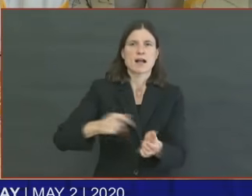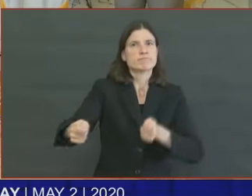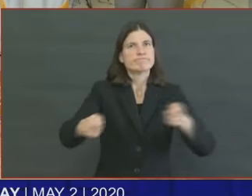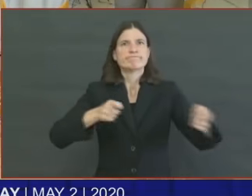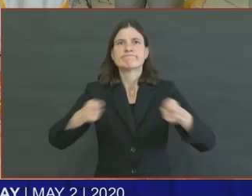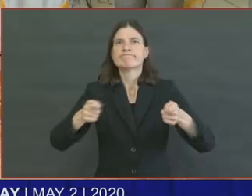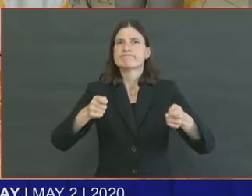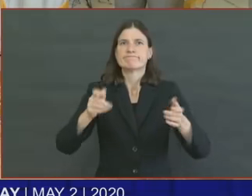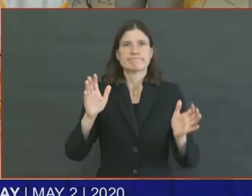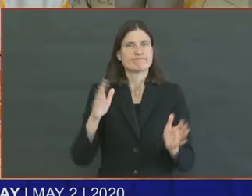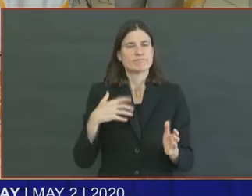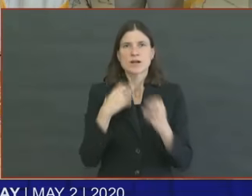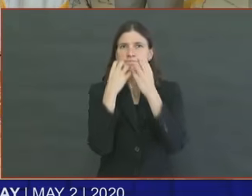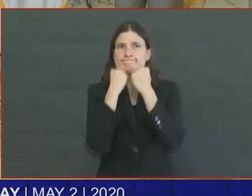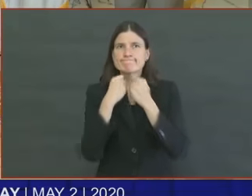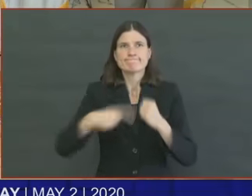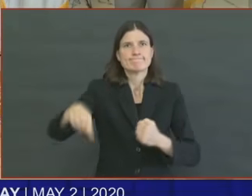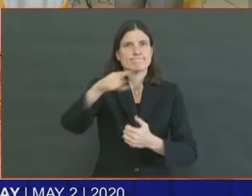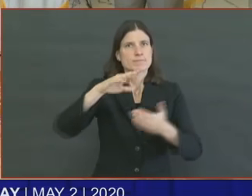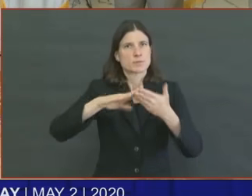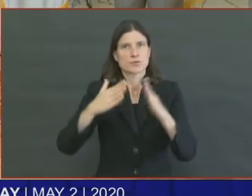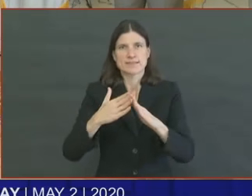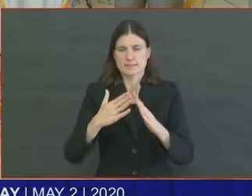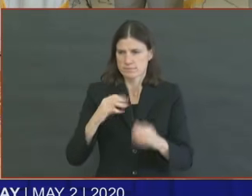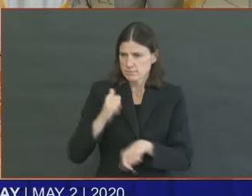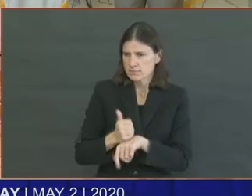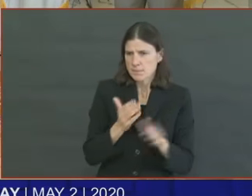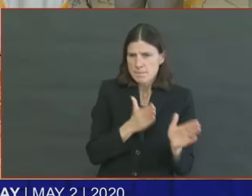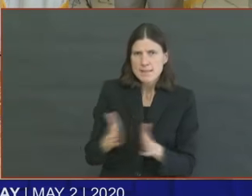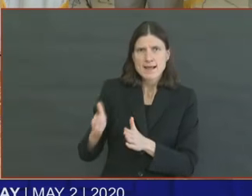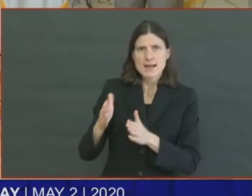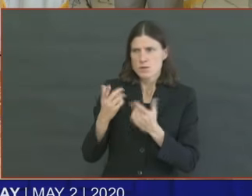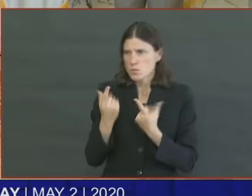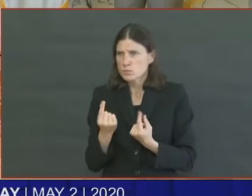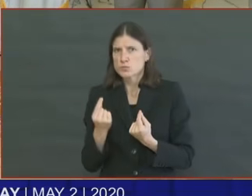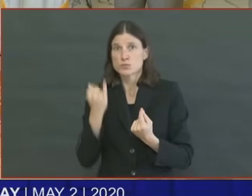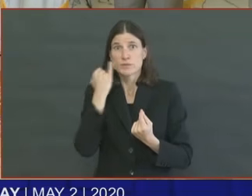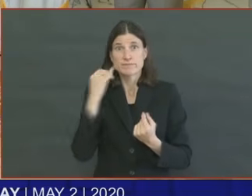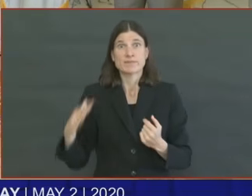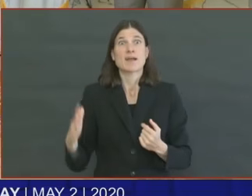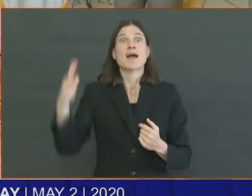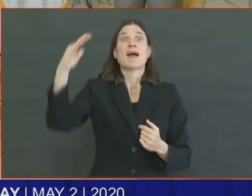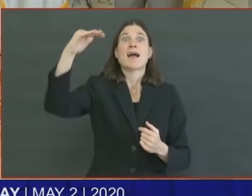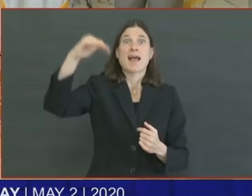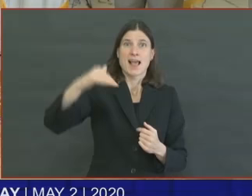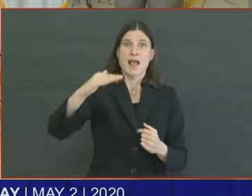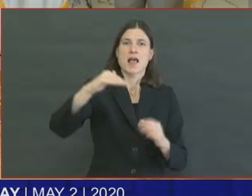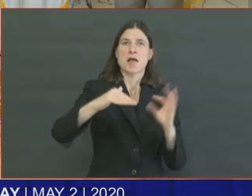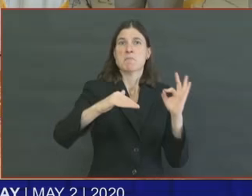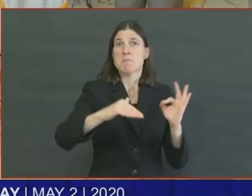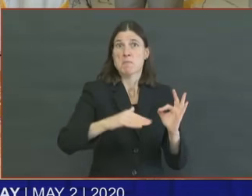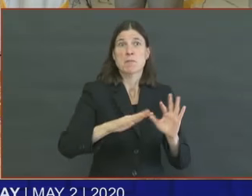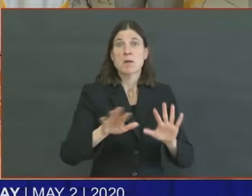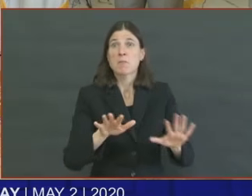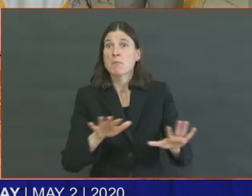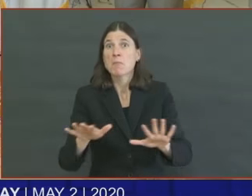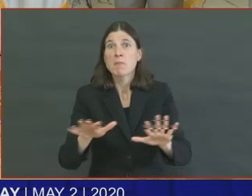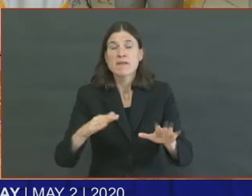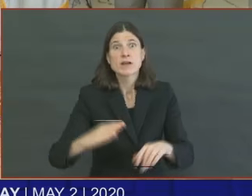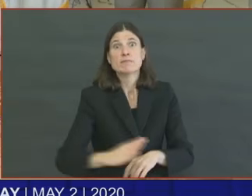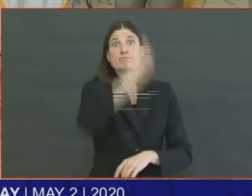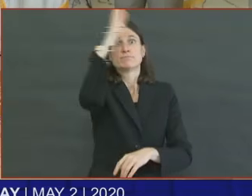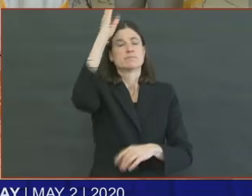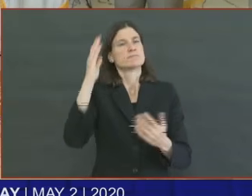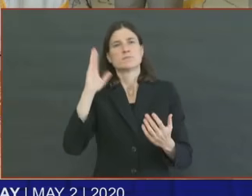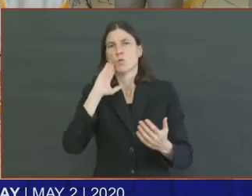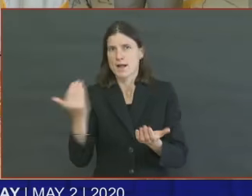make a plan to deal with it. Rhode Islanders have gotten very good at this. We've all become a lot smarter. You know, we're